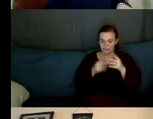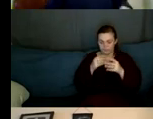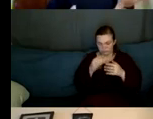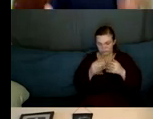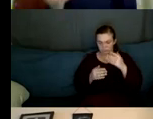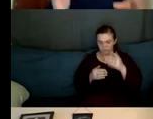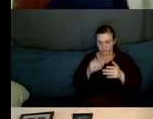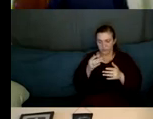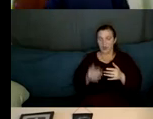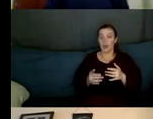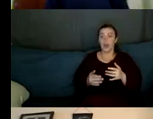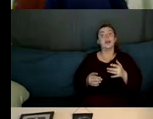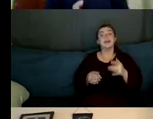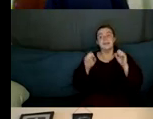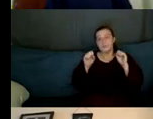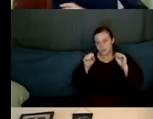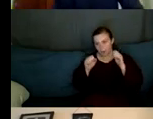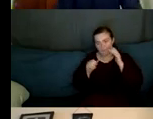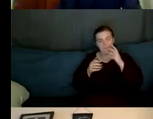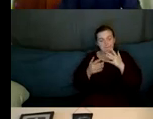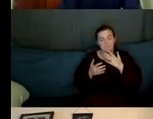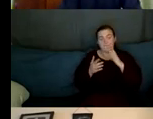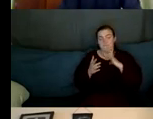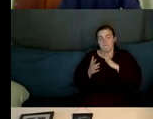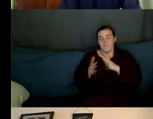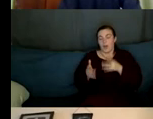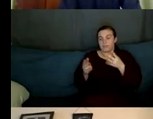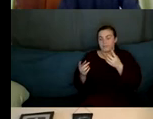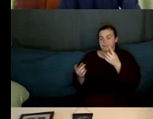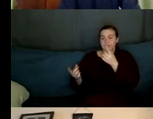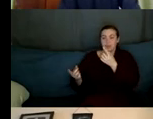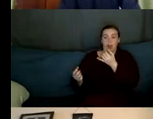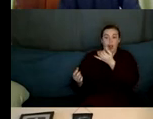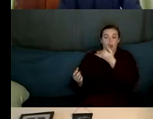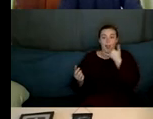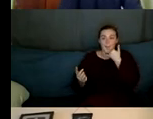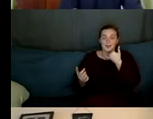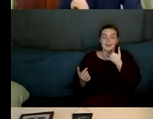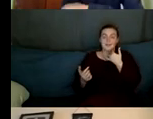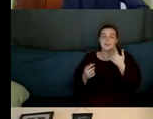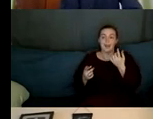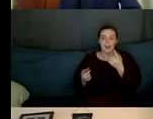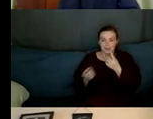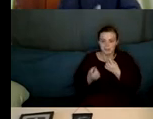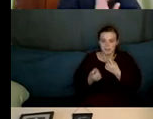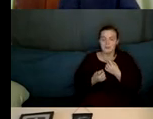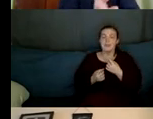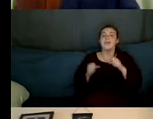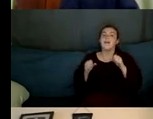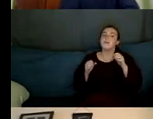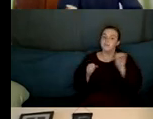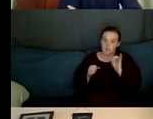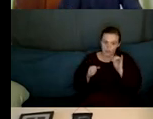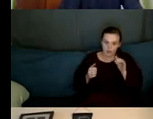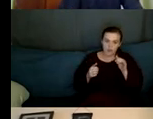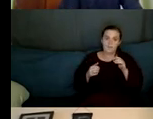100% feel free to reach out to me and I will help you get this set up. I also am happy to send you the sample spreadsheet so that you can see how all